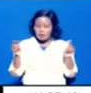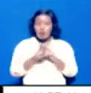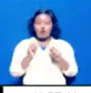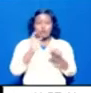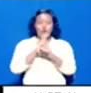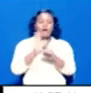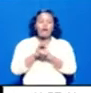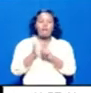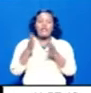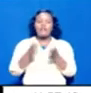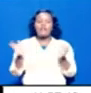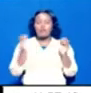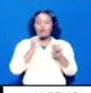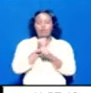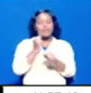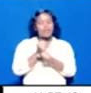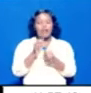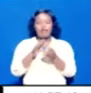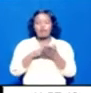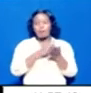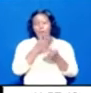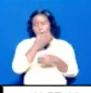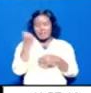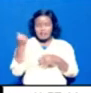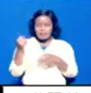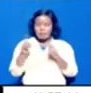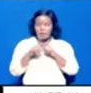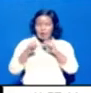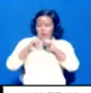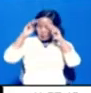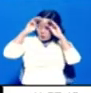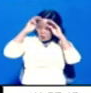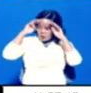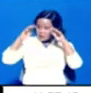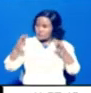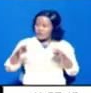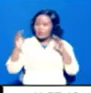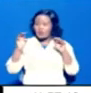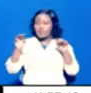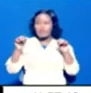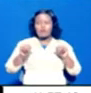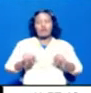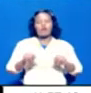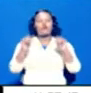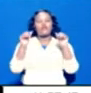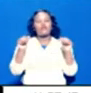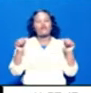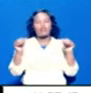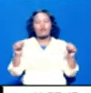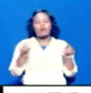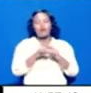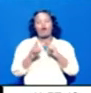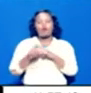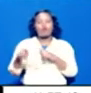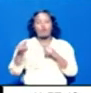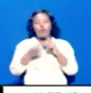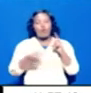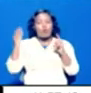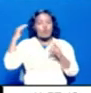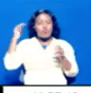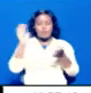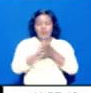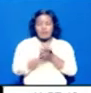in a more organized manner. Where devolution is still the baby in the room in this country, and we believe that we are going